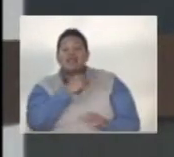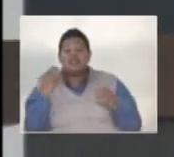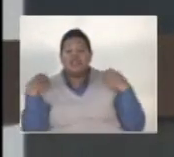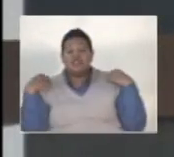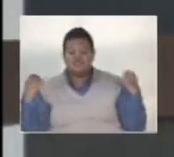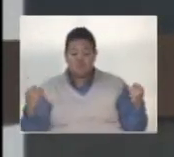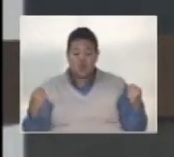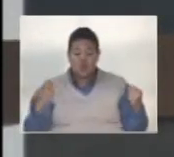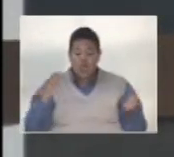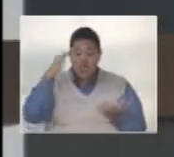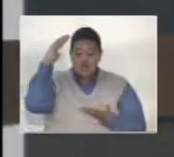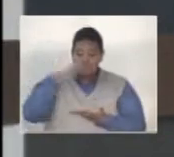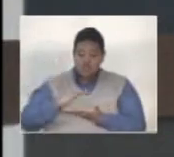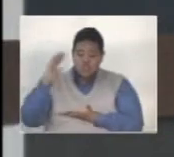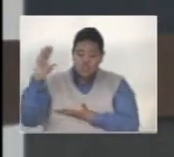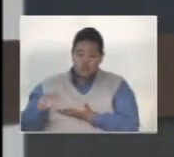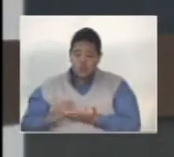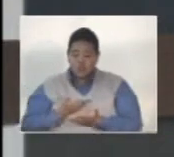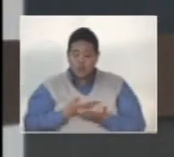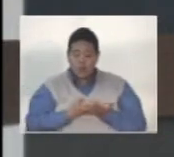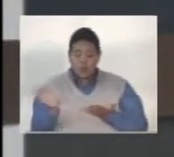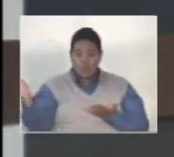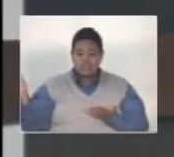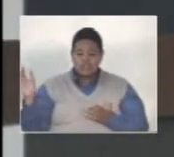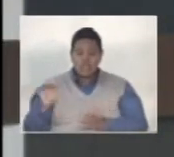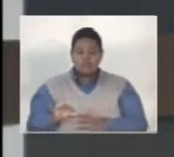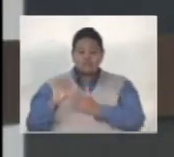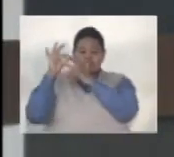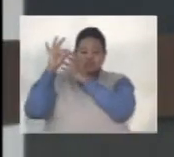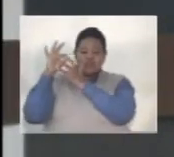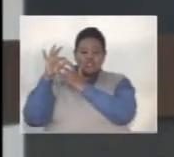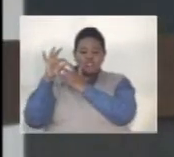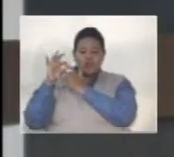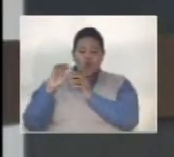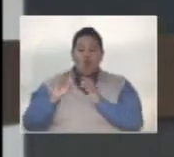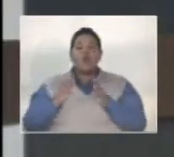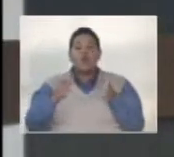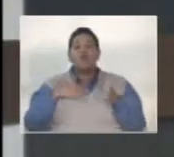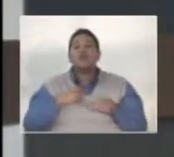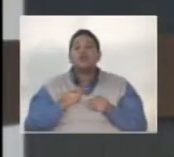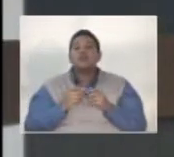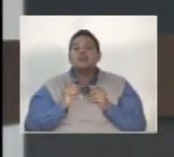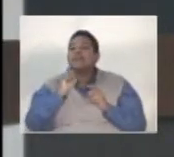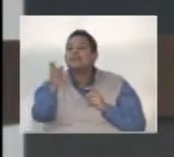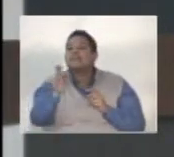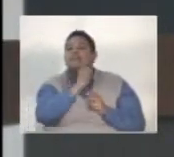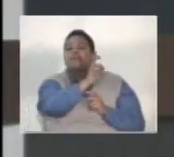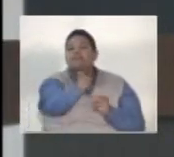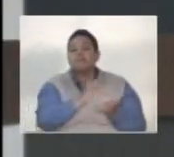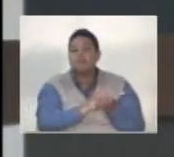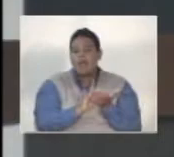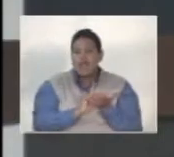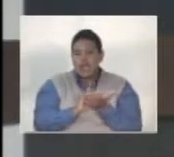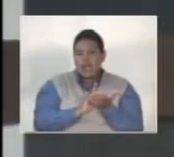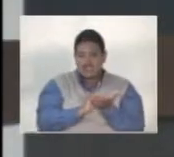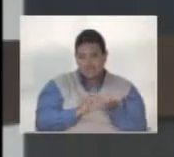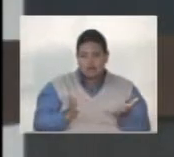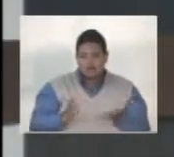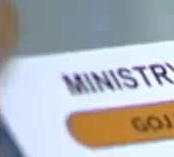and reduce wastage, especially in the way we dispense